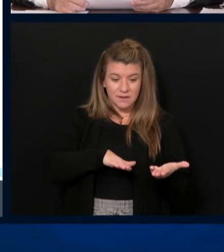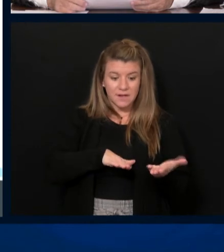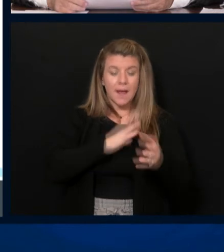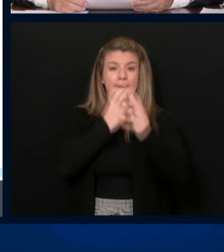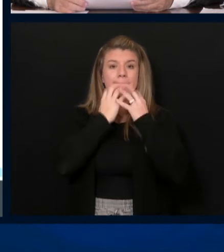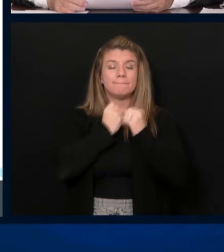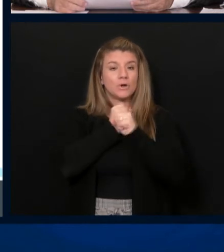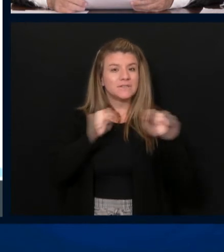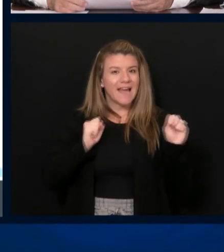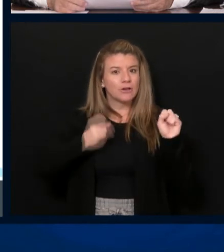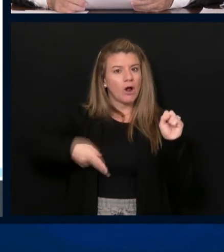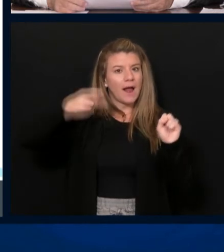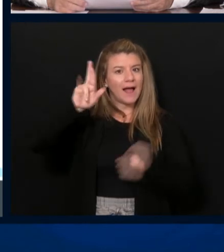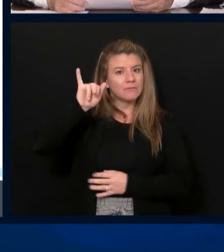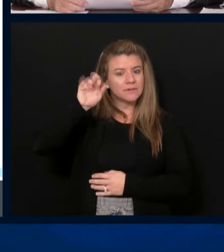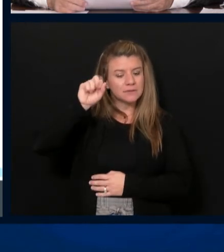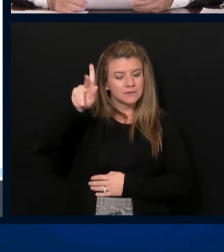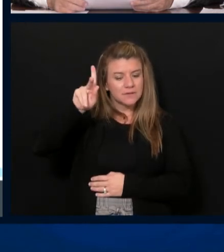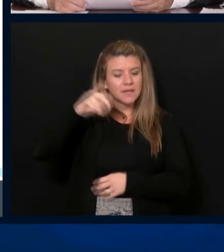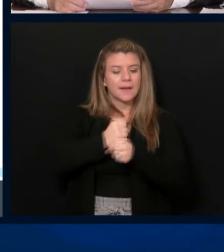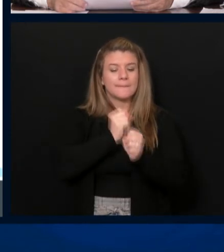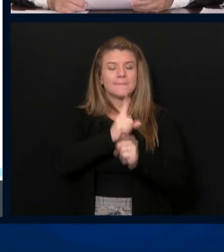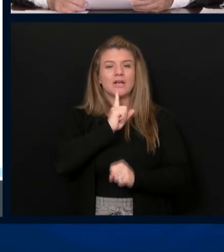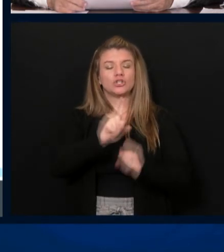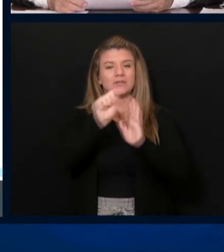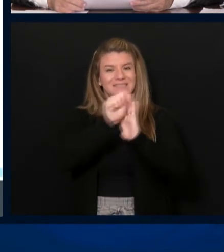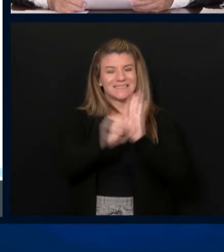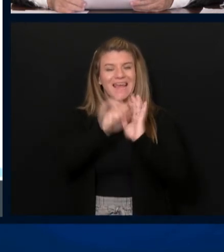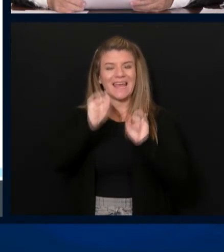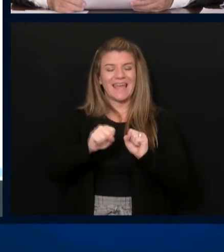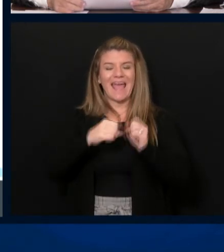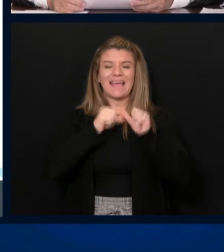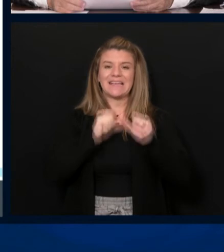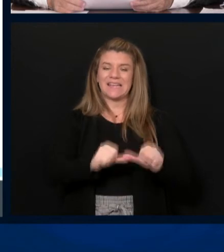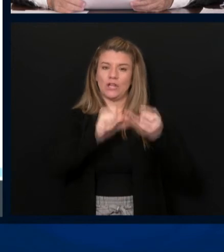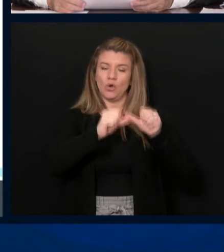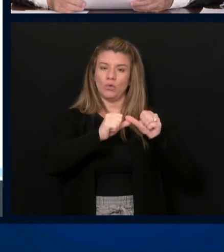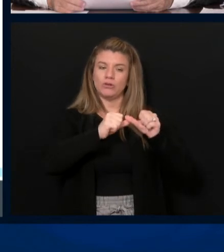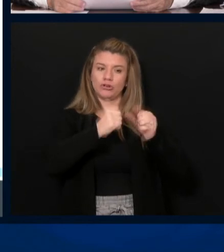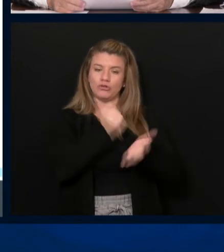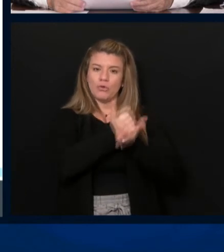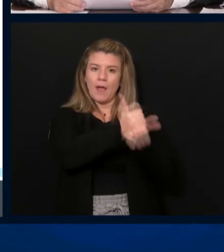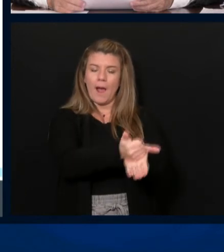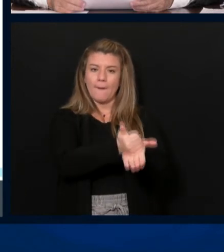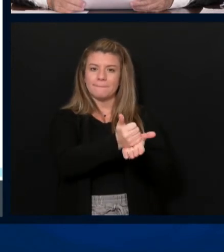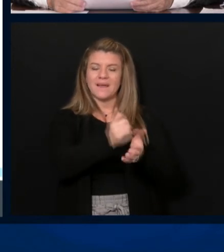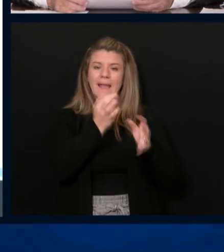protect our most vulnerable, ensure our state can maintain critical services.